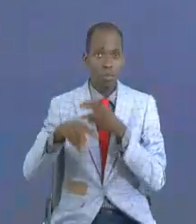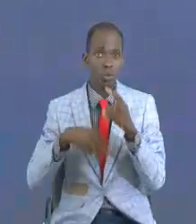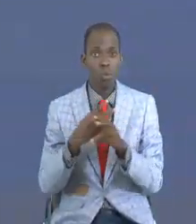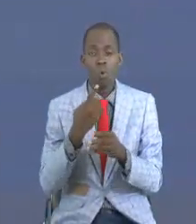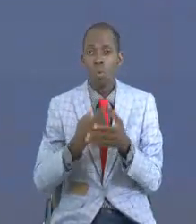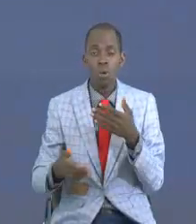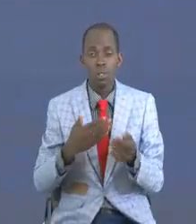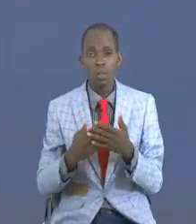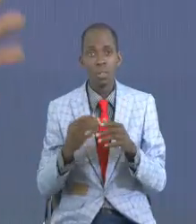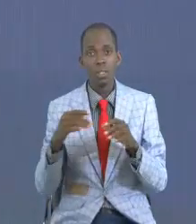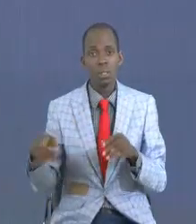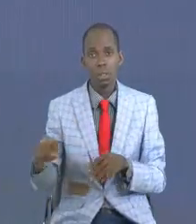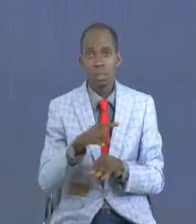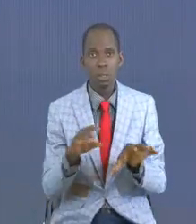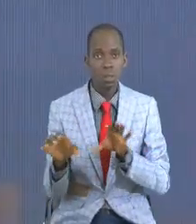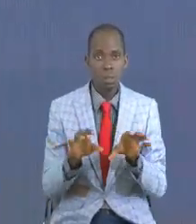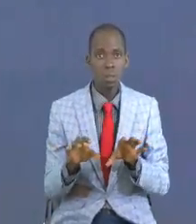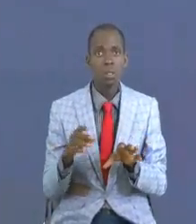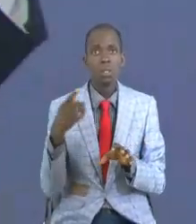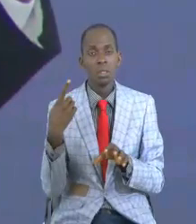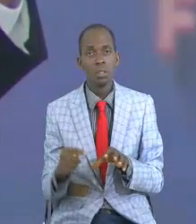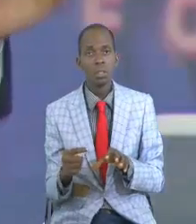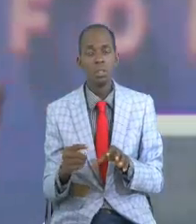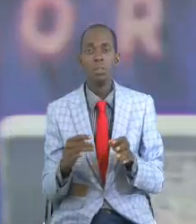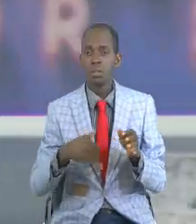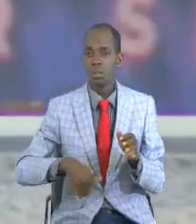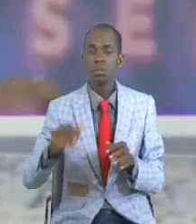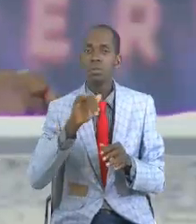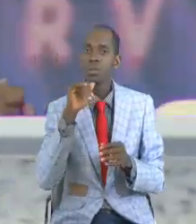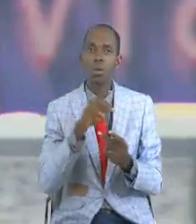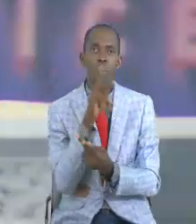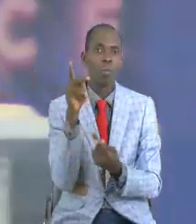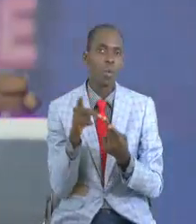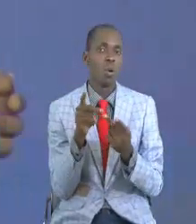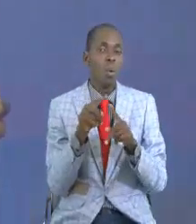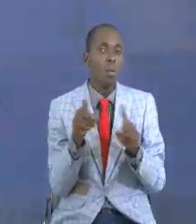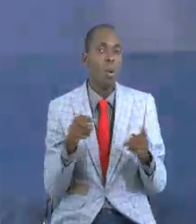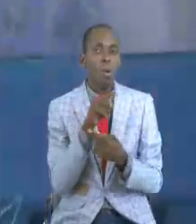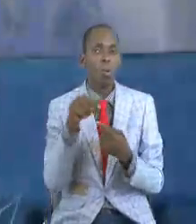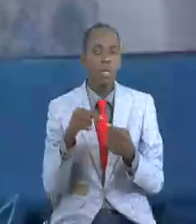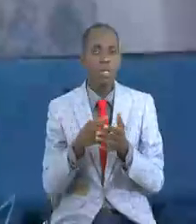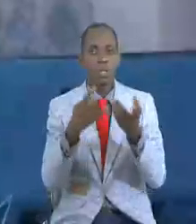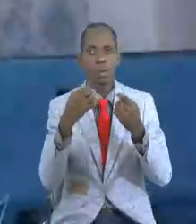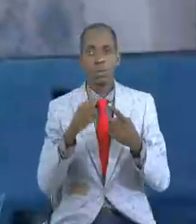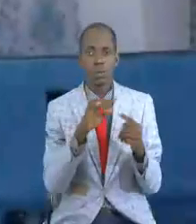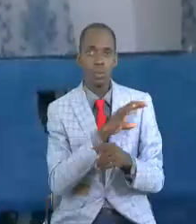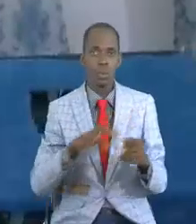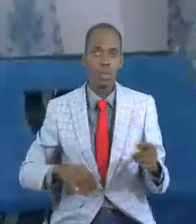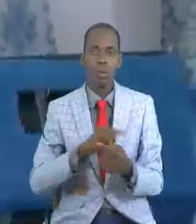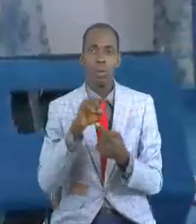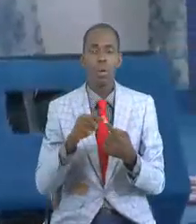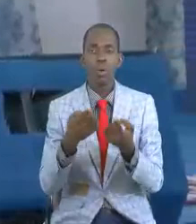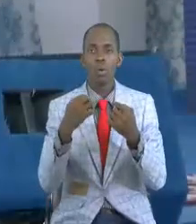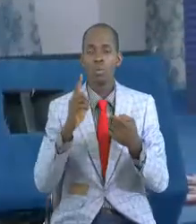the students are not perfect. But when it comes to Christ, when it comes to the Lord